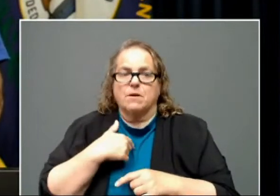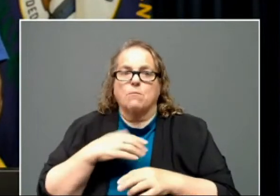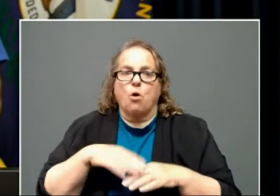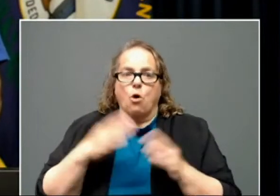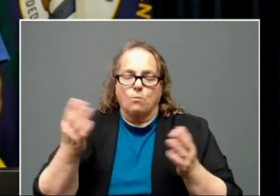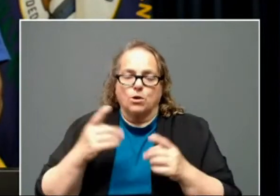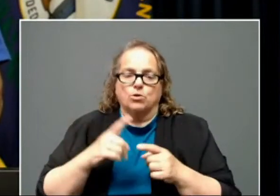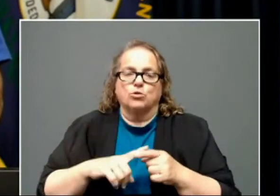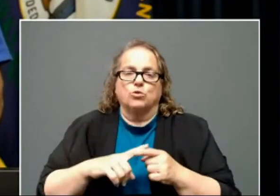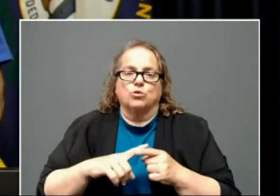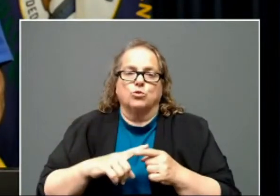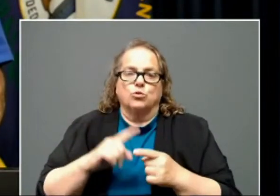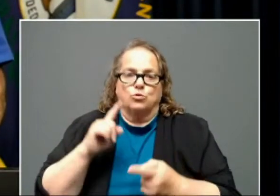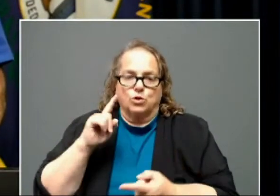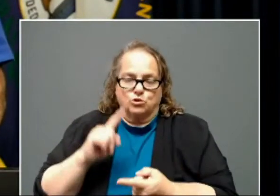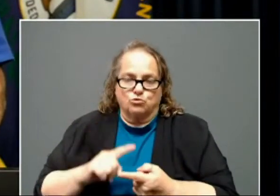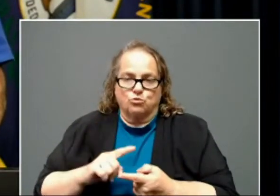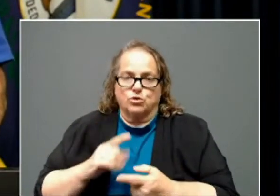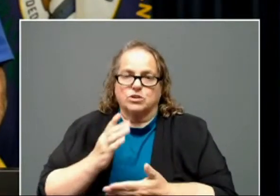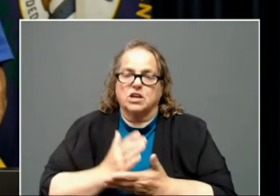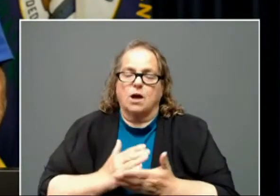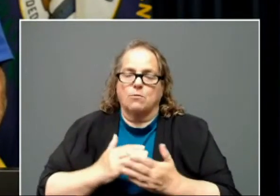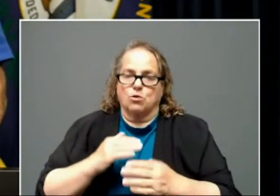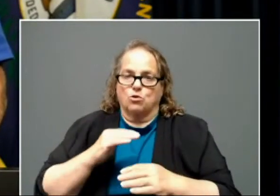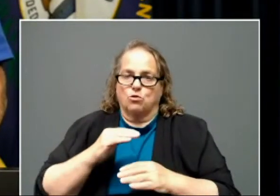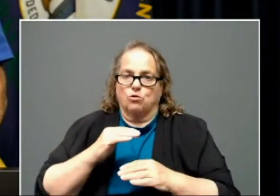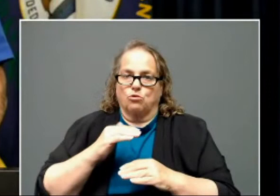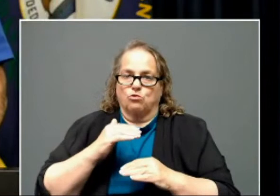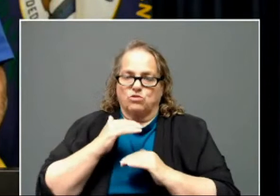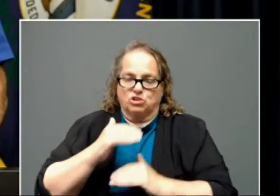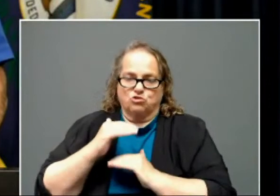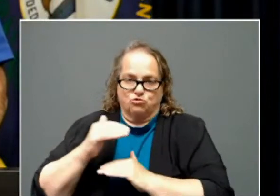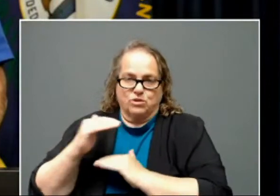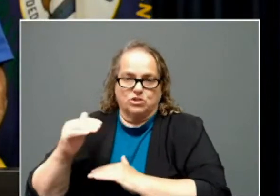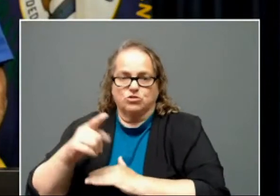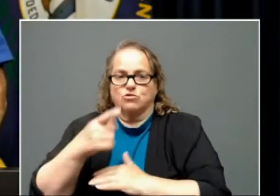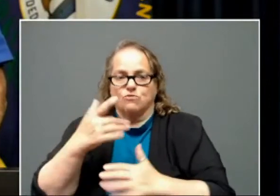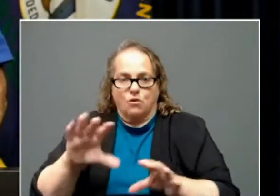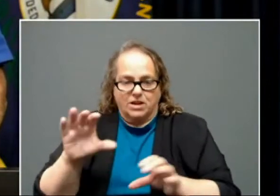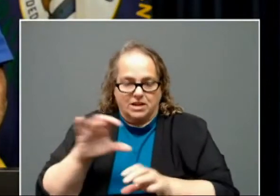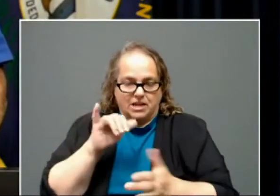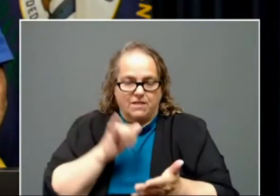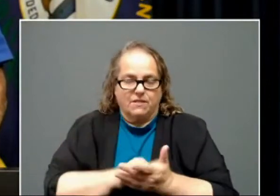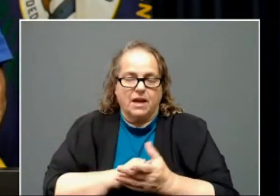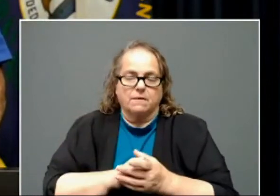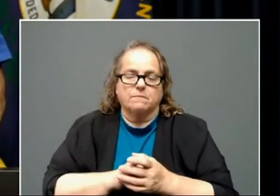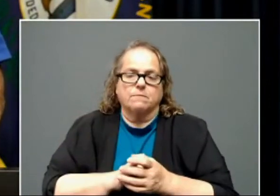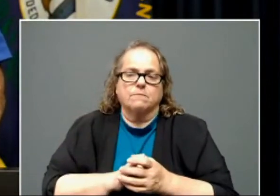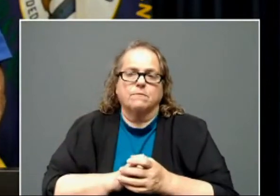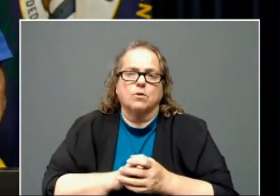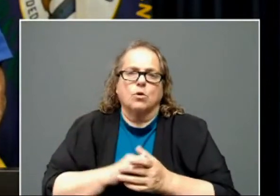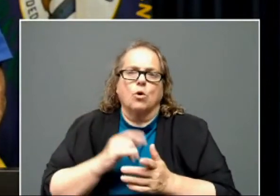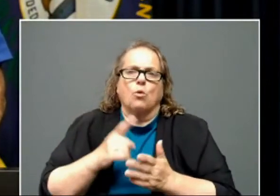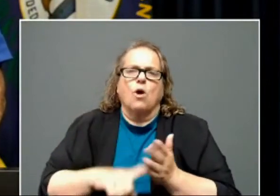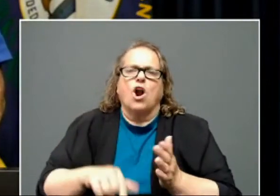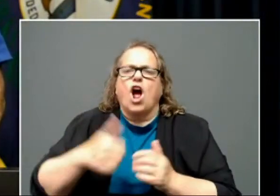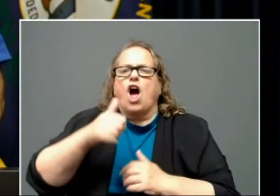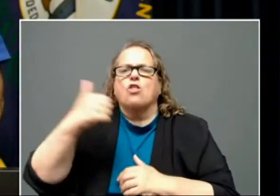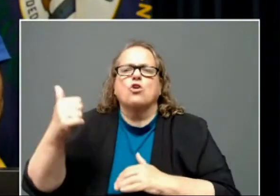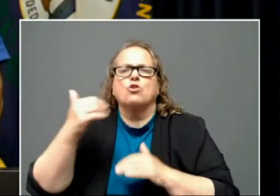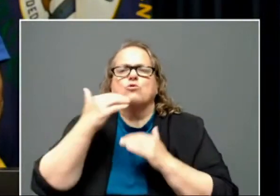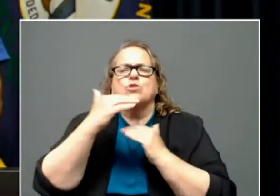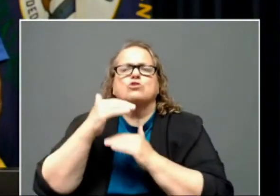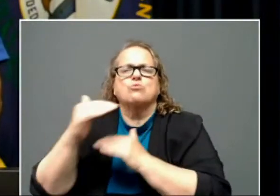before 2.5 million people are vaccinated. You've already done that, basically. What are some additional restrictions that you're